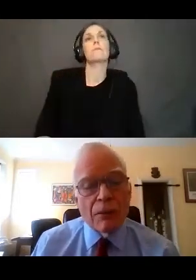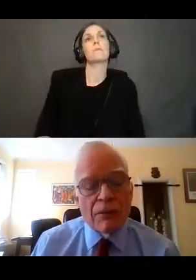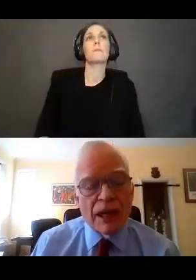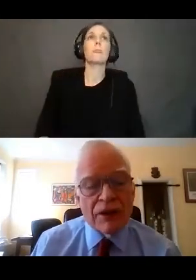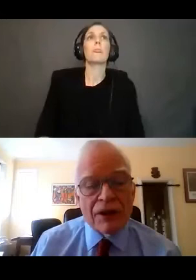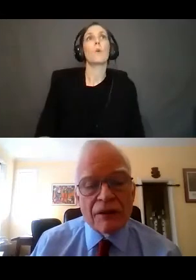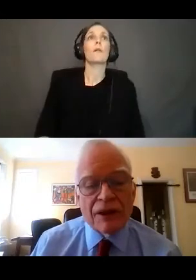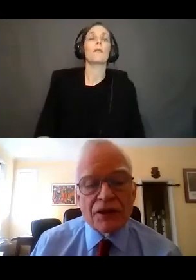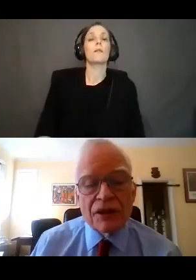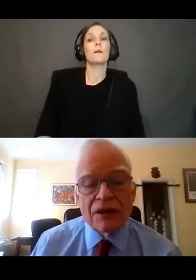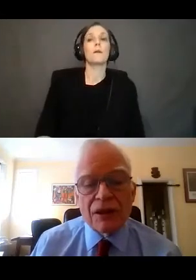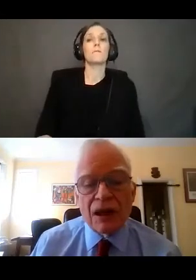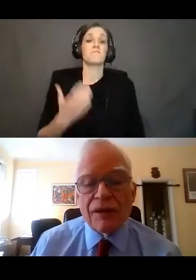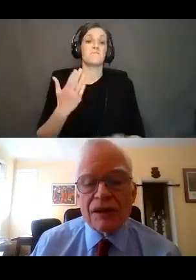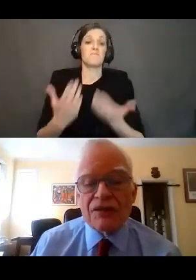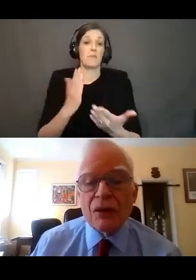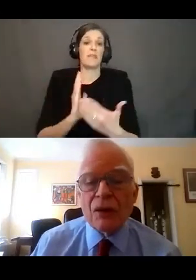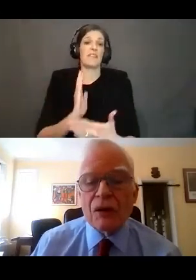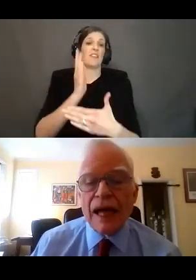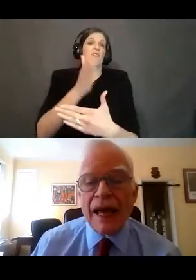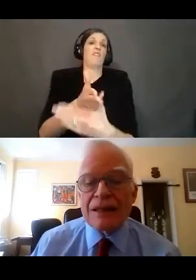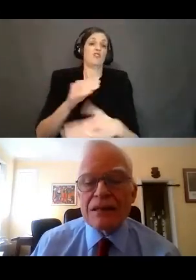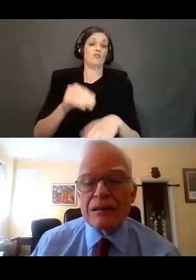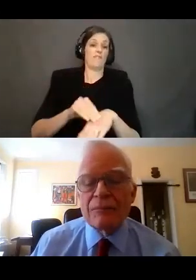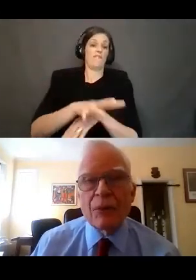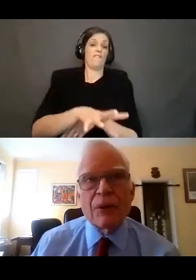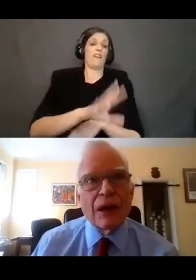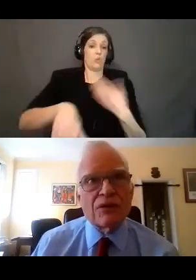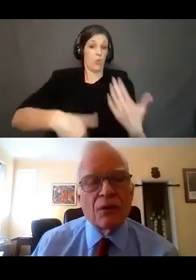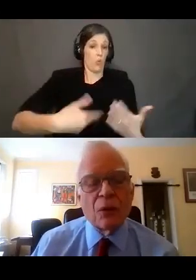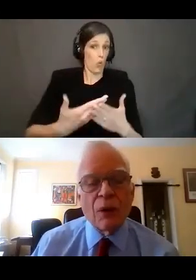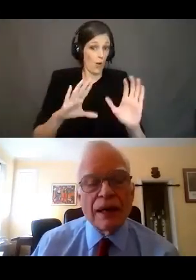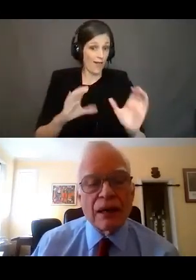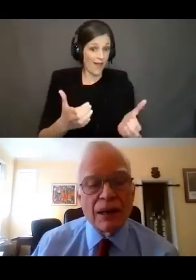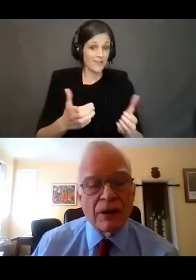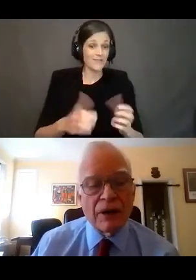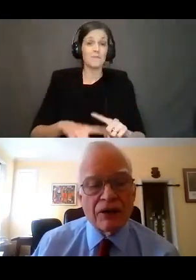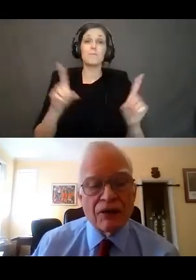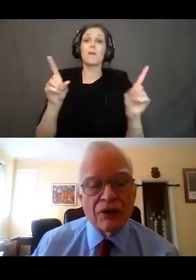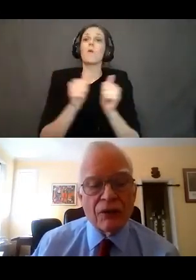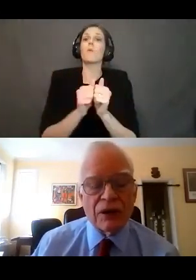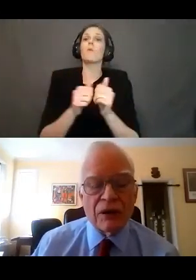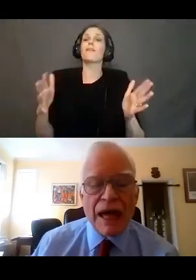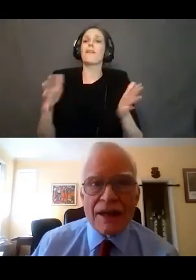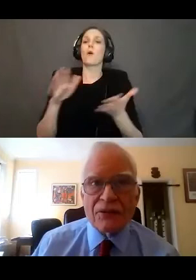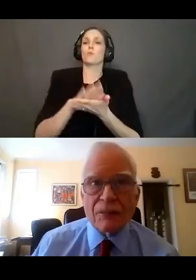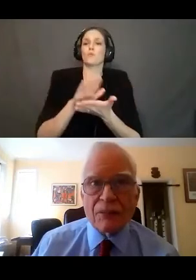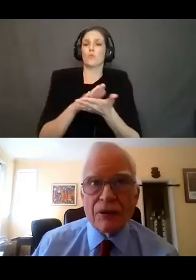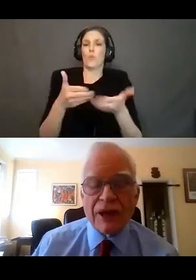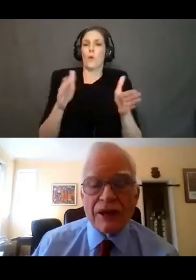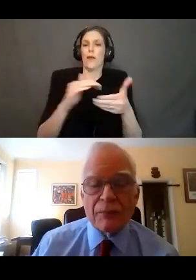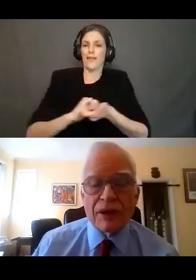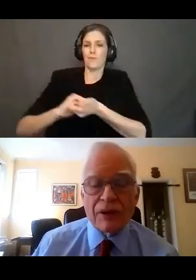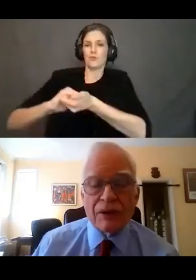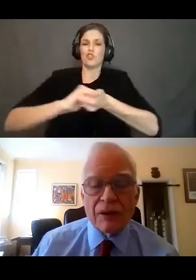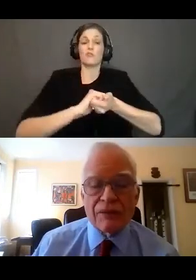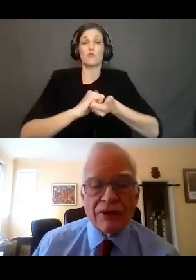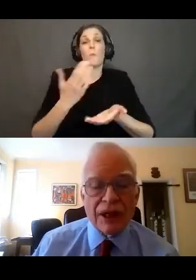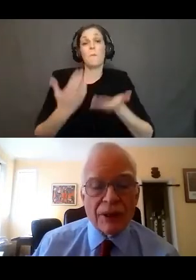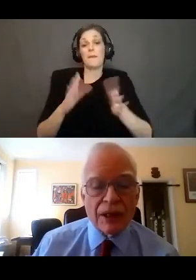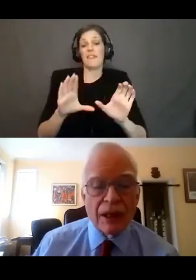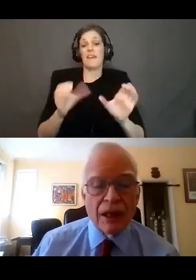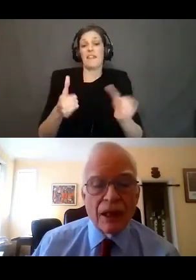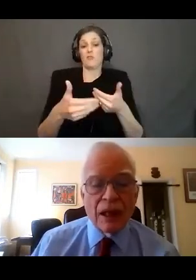Well, maybe the intervention affects the whole class, but without school-wide collaboration. So the classroom could then be the unit